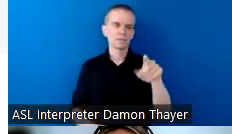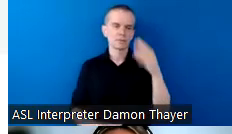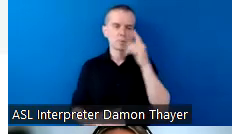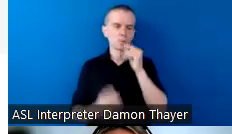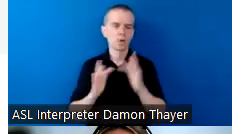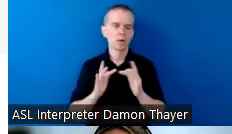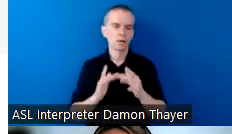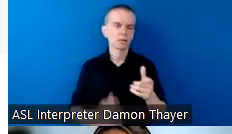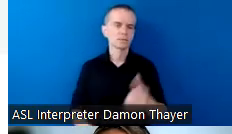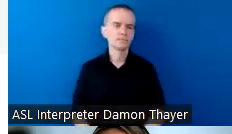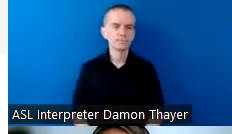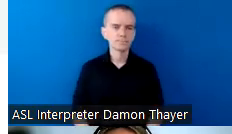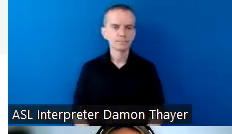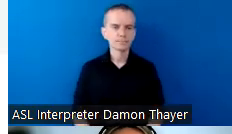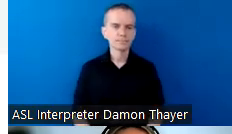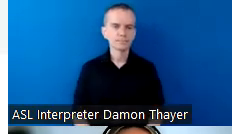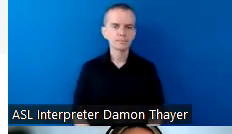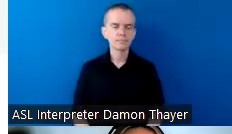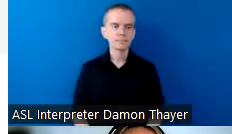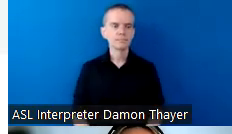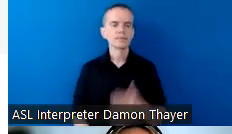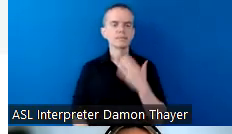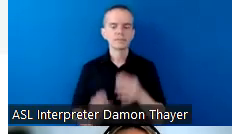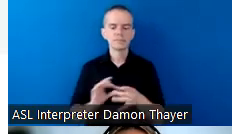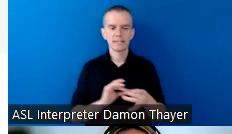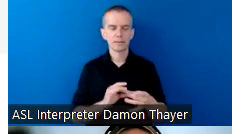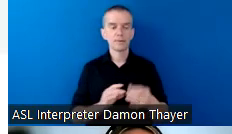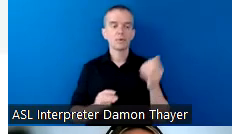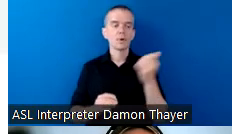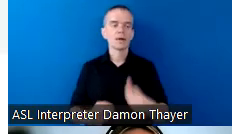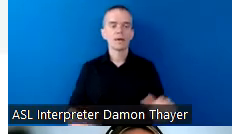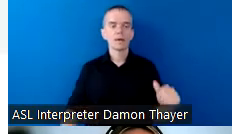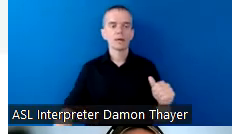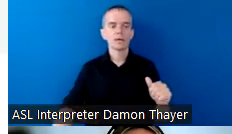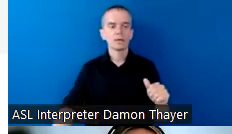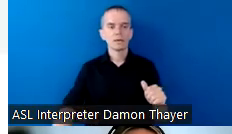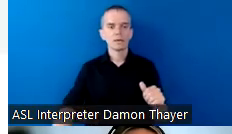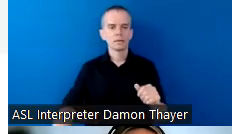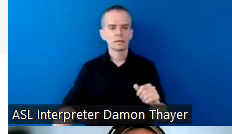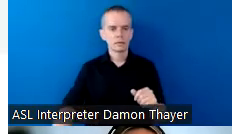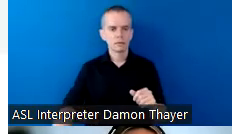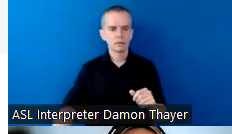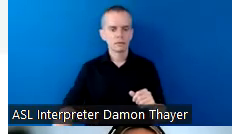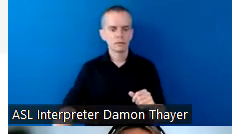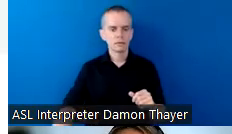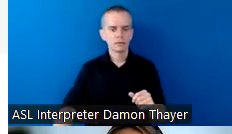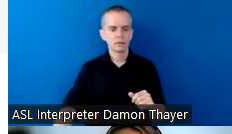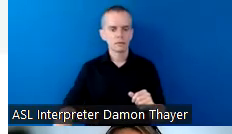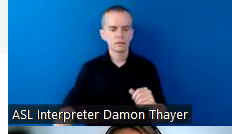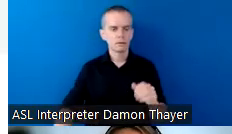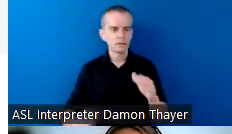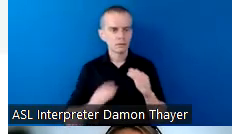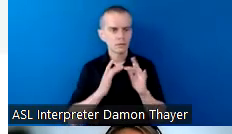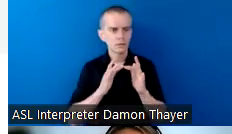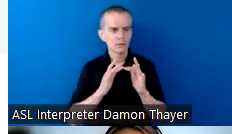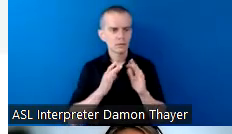to. So that's a good segue. For any specific, oh, looks like we're missing our community outreach email here. Rosie, do you